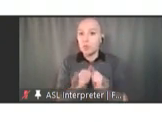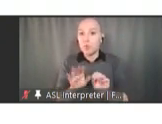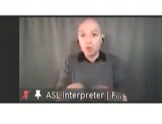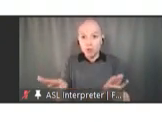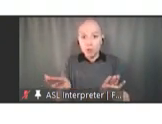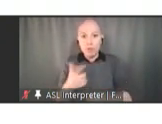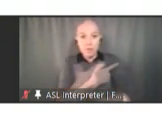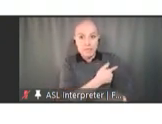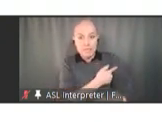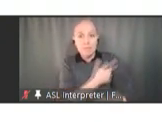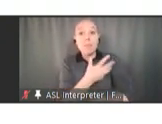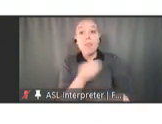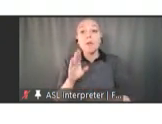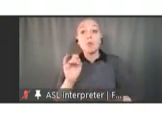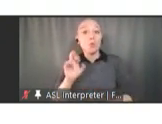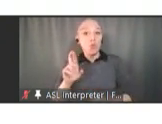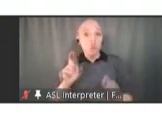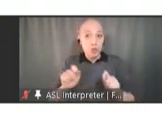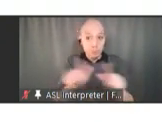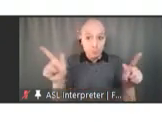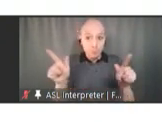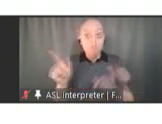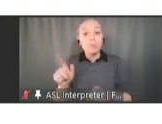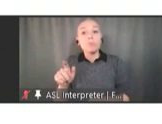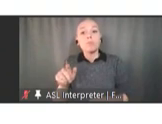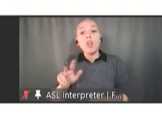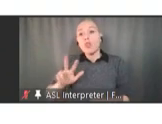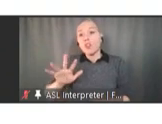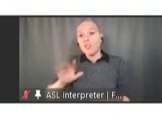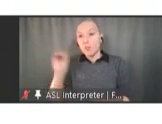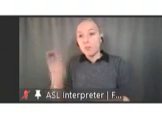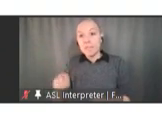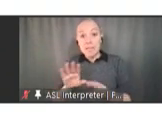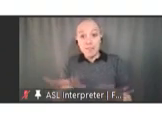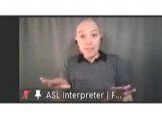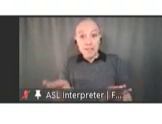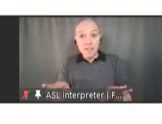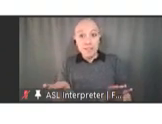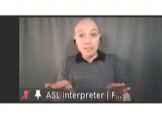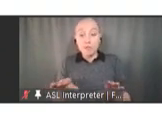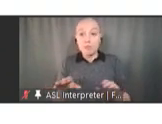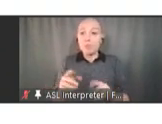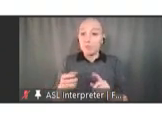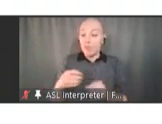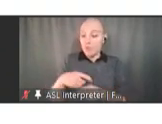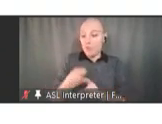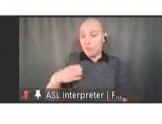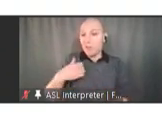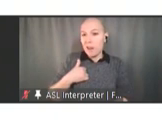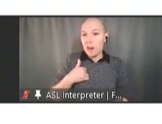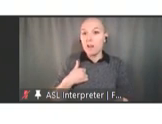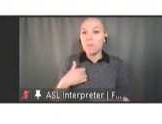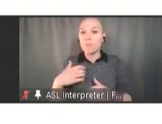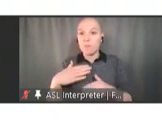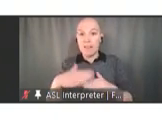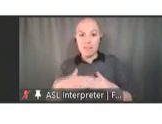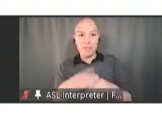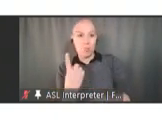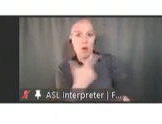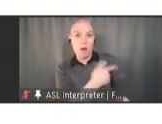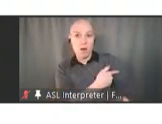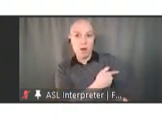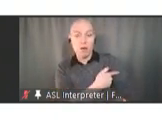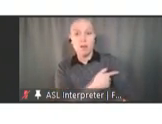Approximately 55% of Canadian children aged 5 to 11 have received at least one dose of the COVID-19 vaccine, and